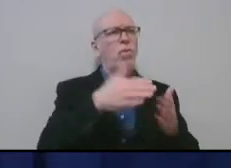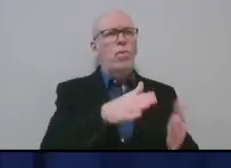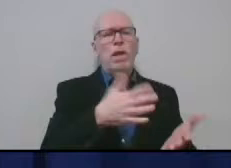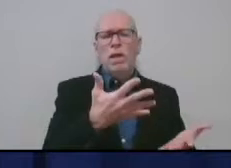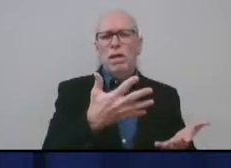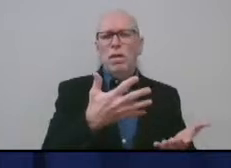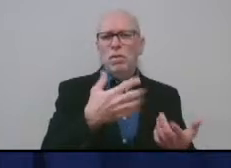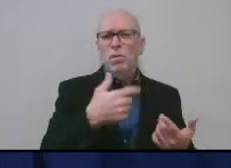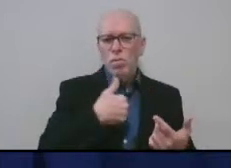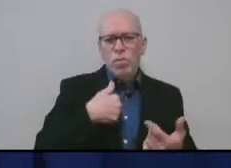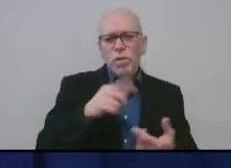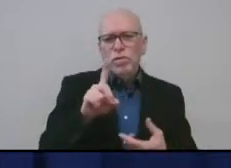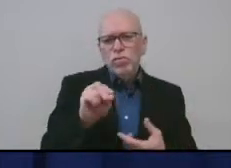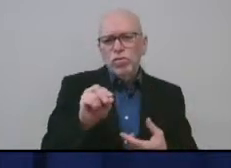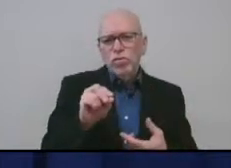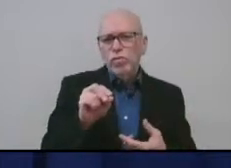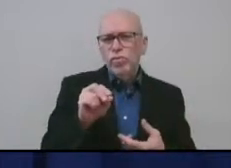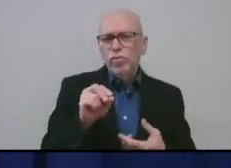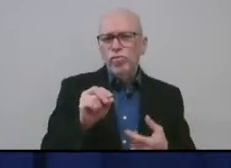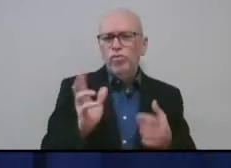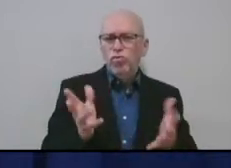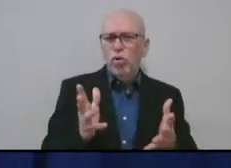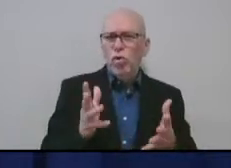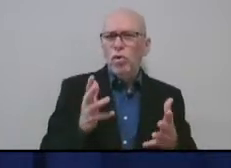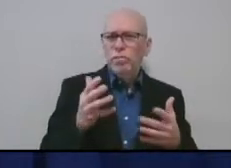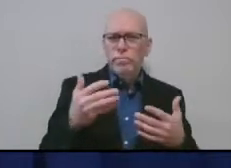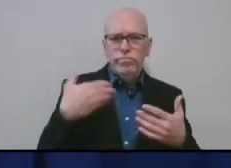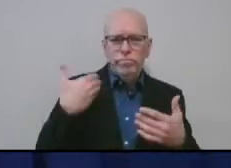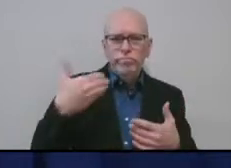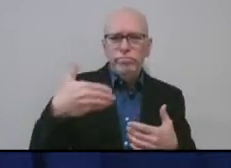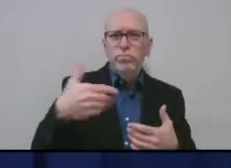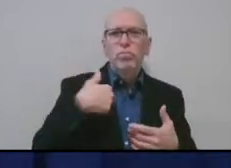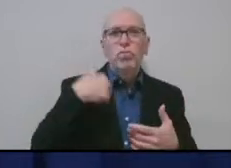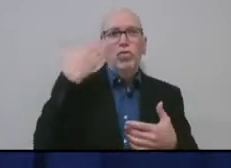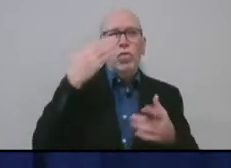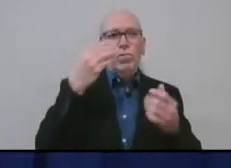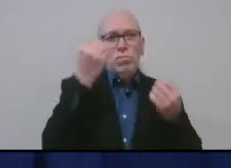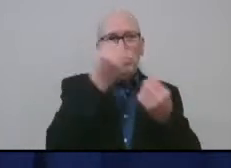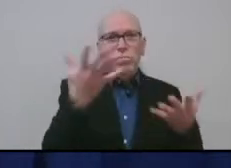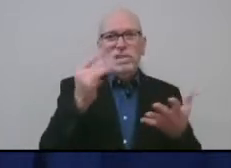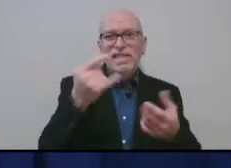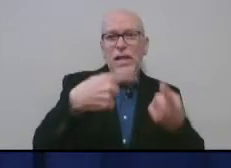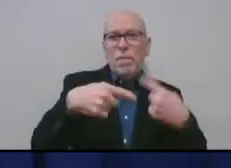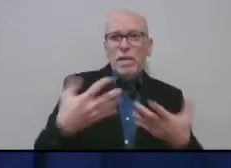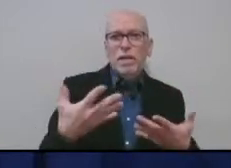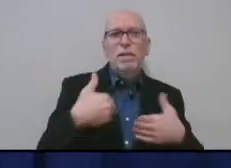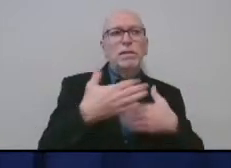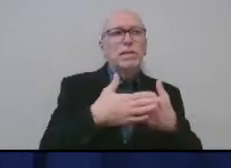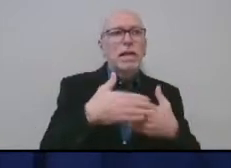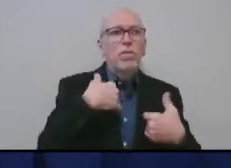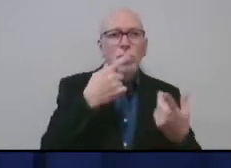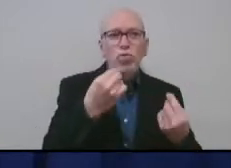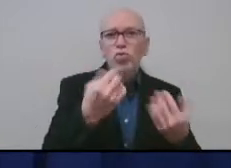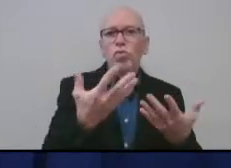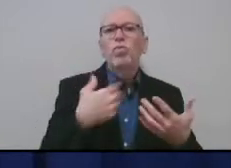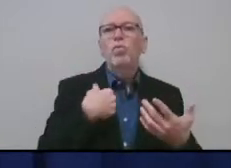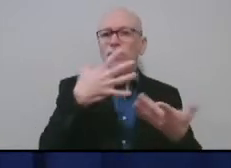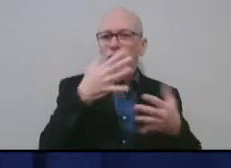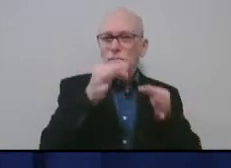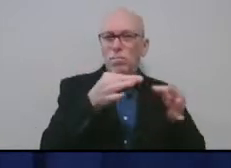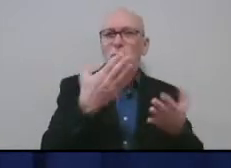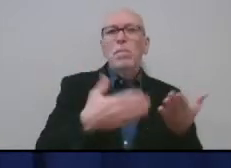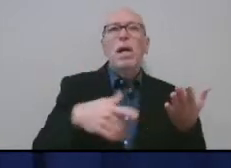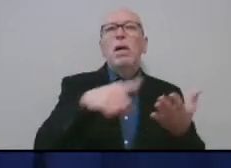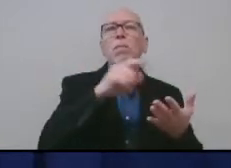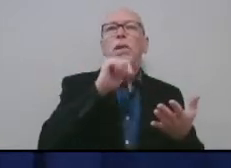We do sometimes talk about it as this is coming. This is one of our next steps. This is one of the next things we'll do. And they may not actually